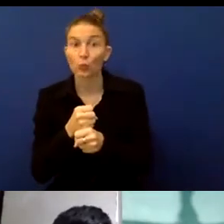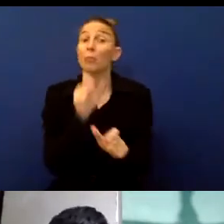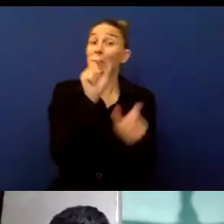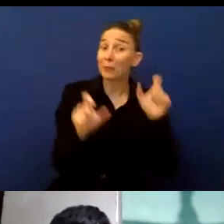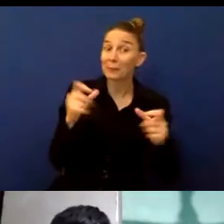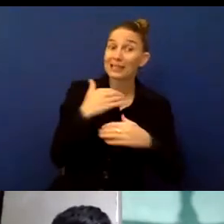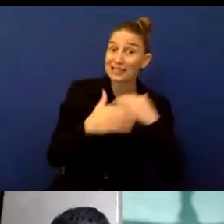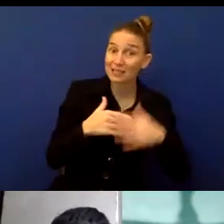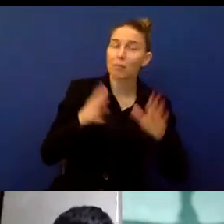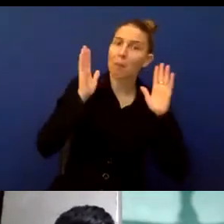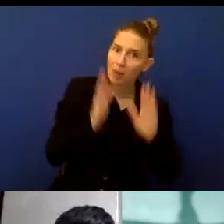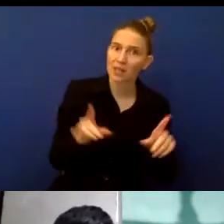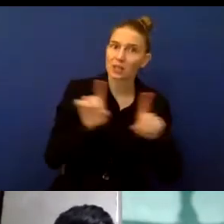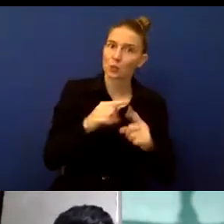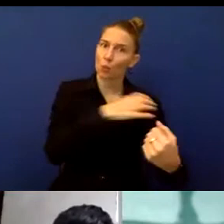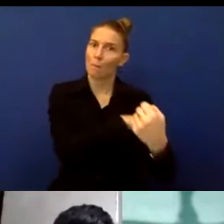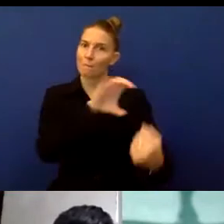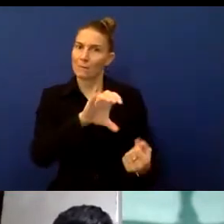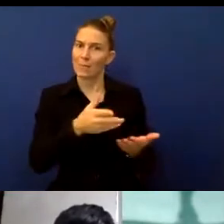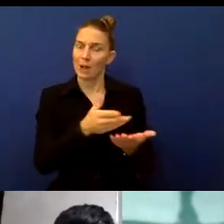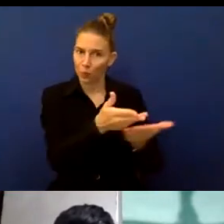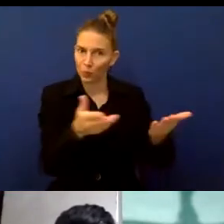to be empowered, and also be part